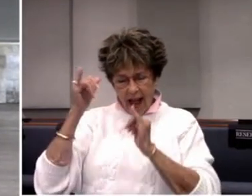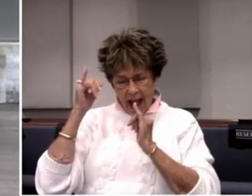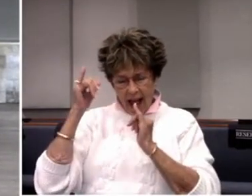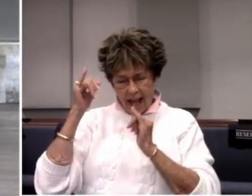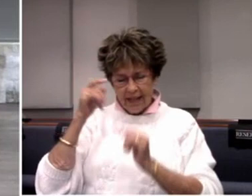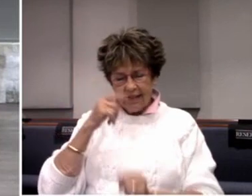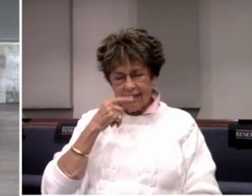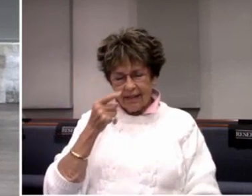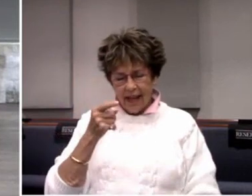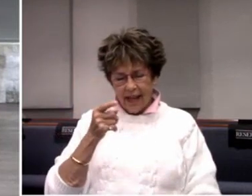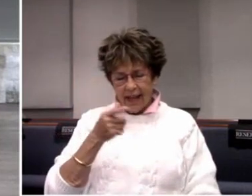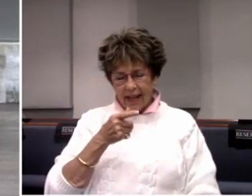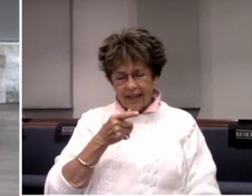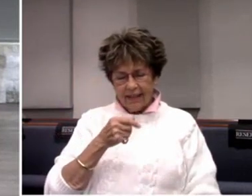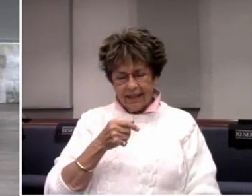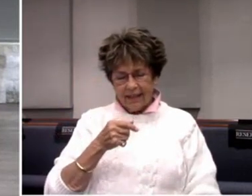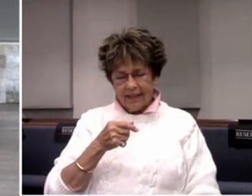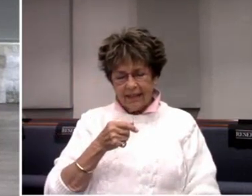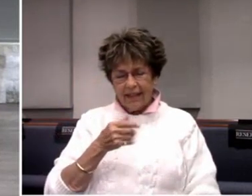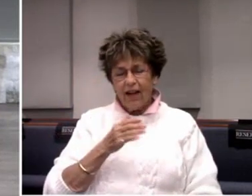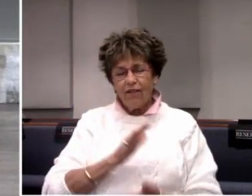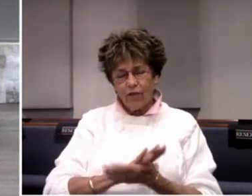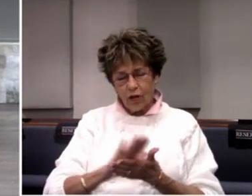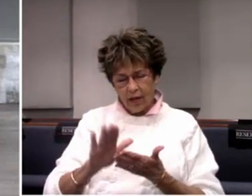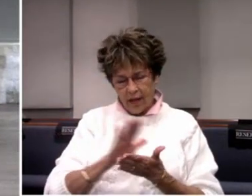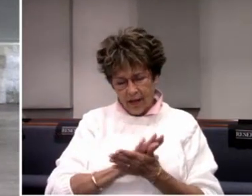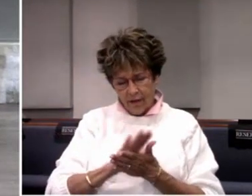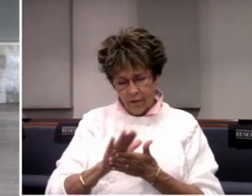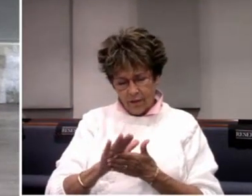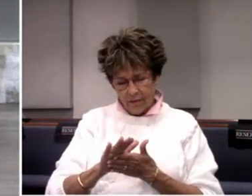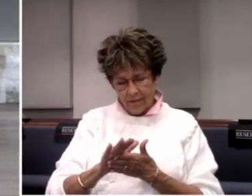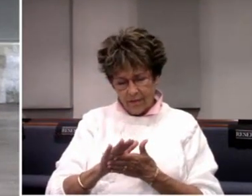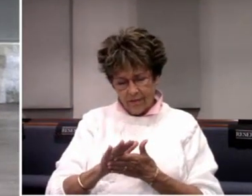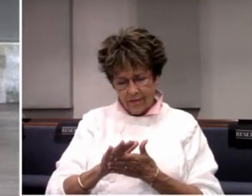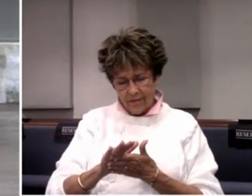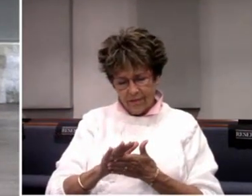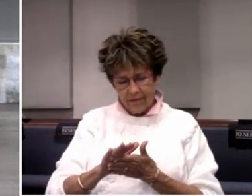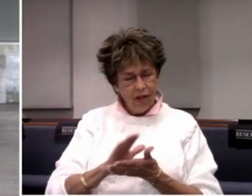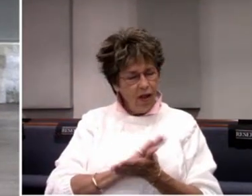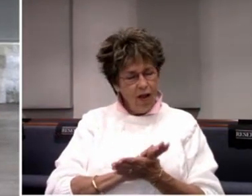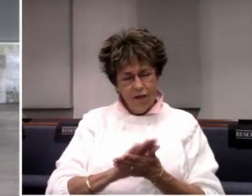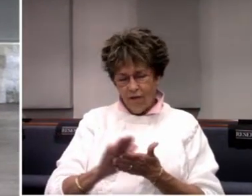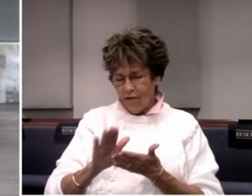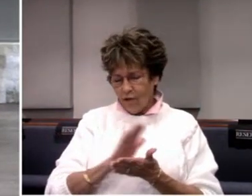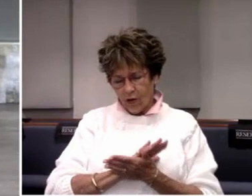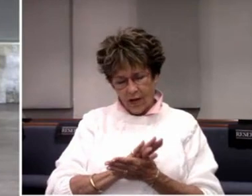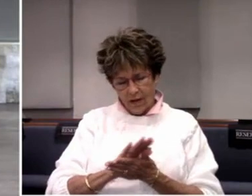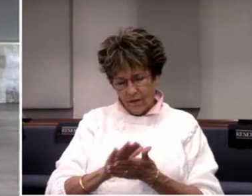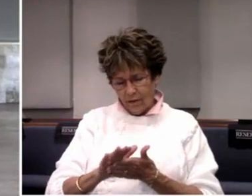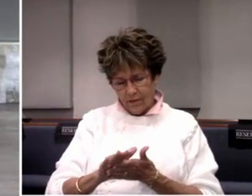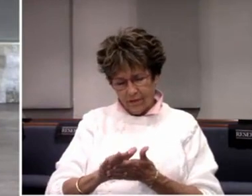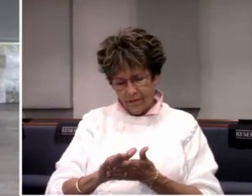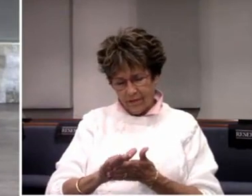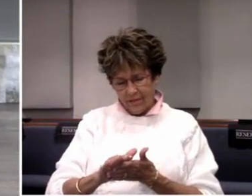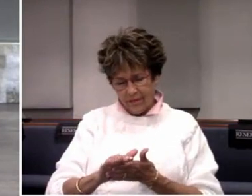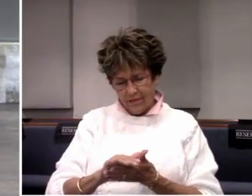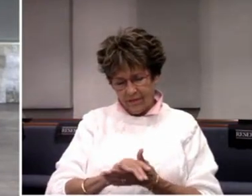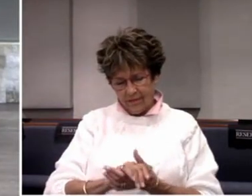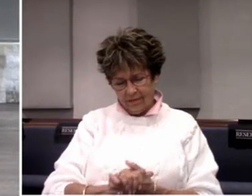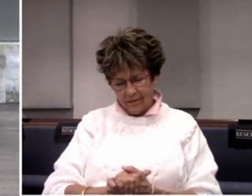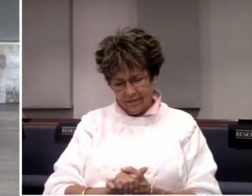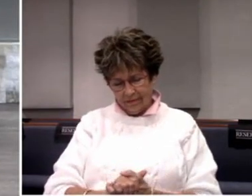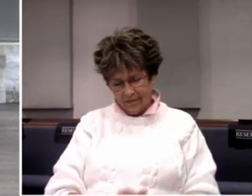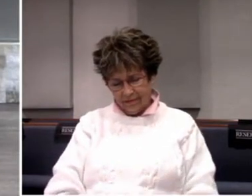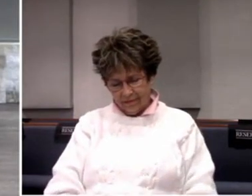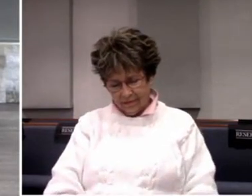yeah. And I was reminded, Lord Jesus, that you gave your cheek to the smiters for us.